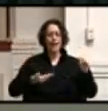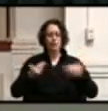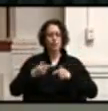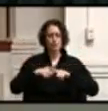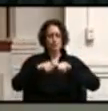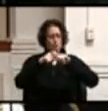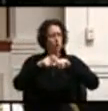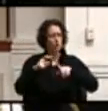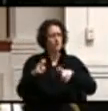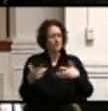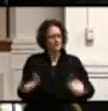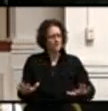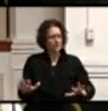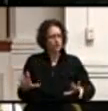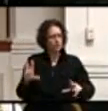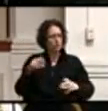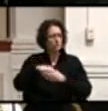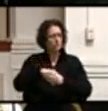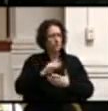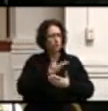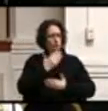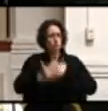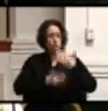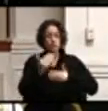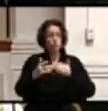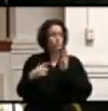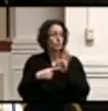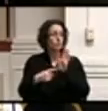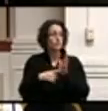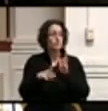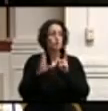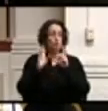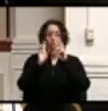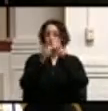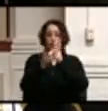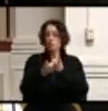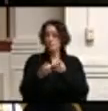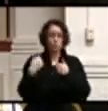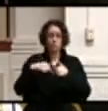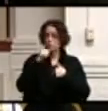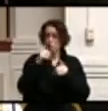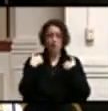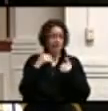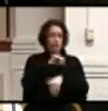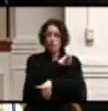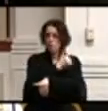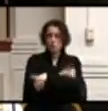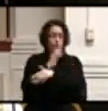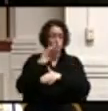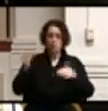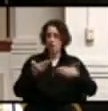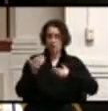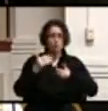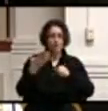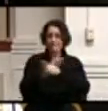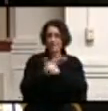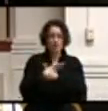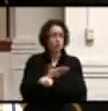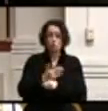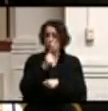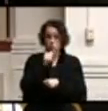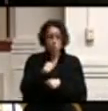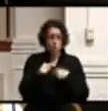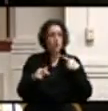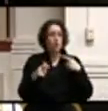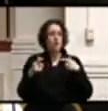the authority to hire and fire. So when someone is fired or hired, we have to go through the town manager anyway to get approval to hire or fire someone. So